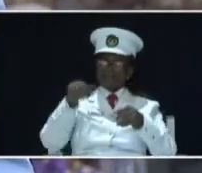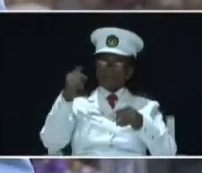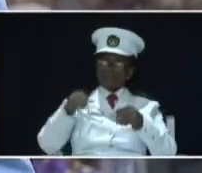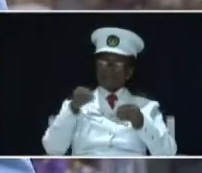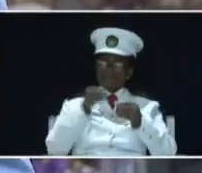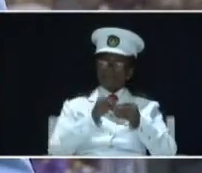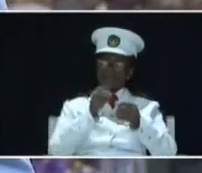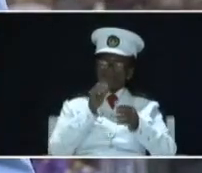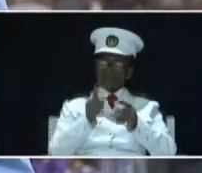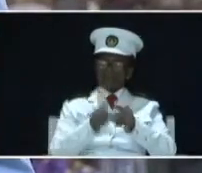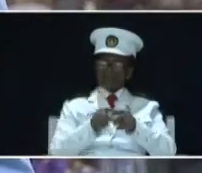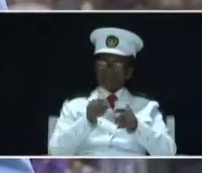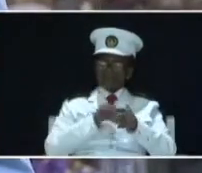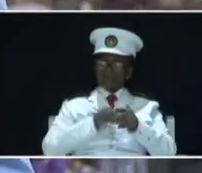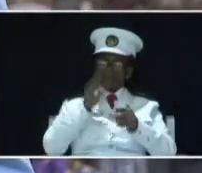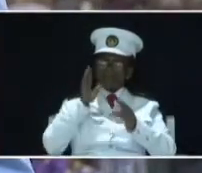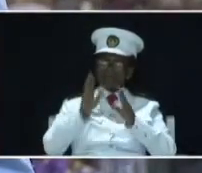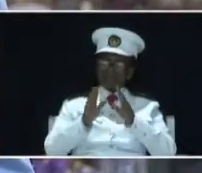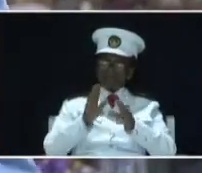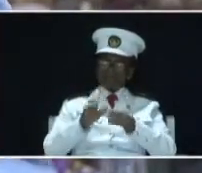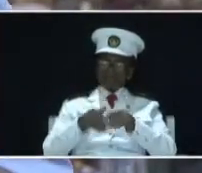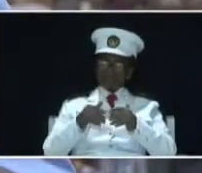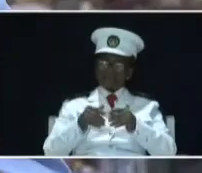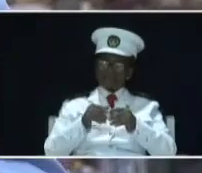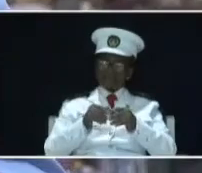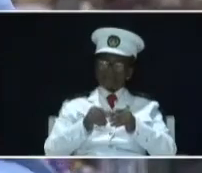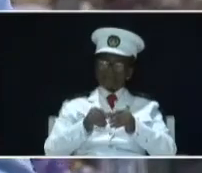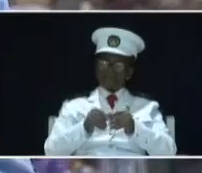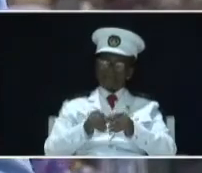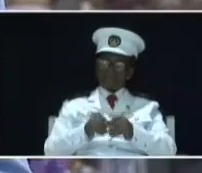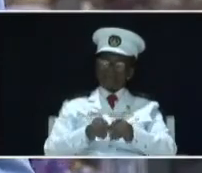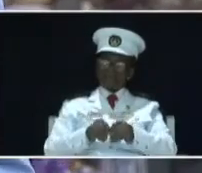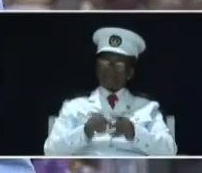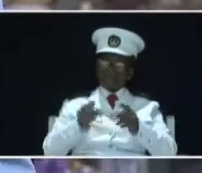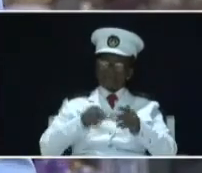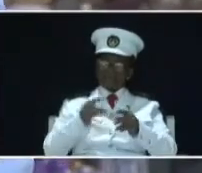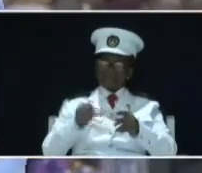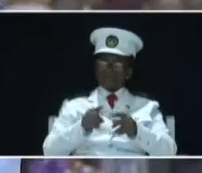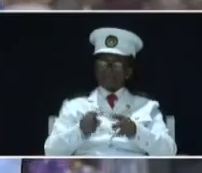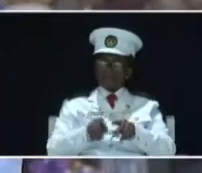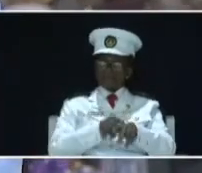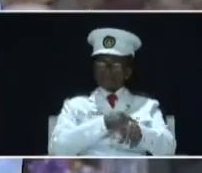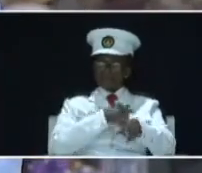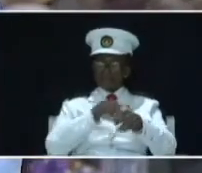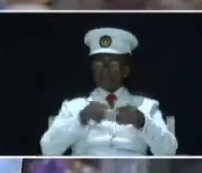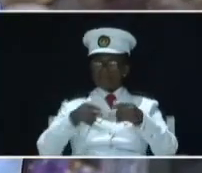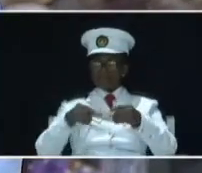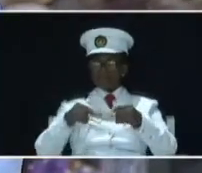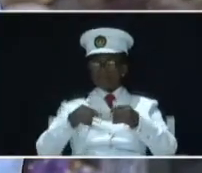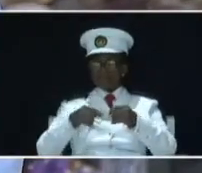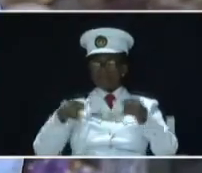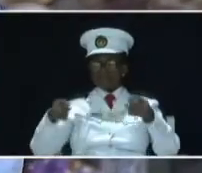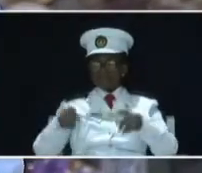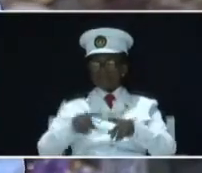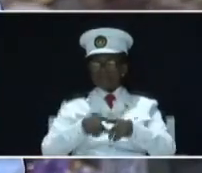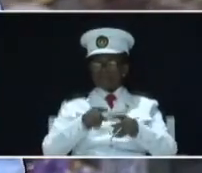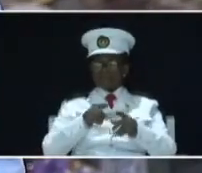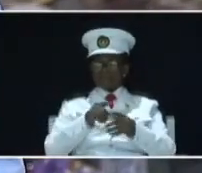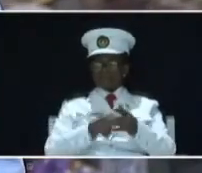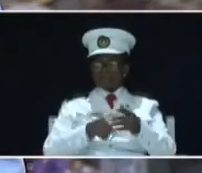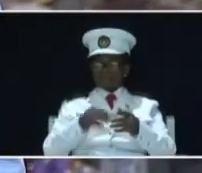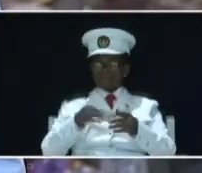So I'm going to give a long rope, because I know some of you are very far away